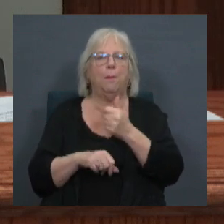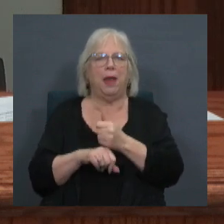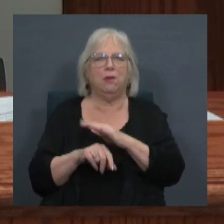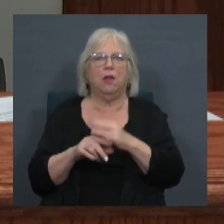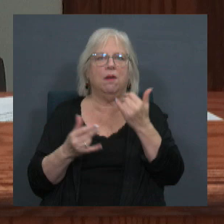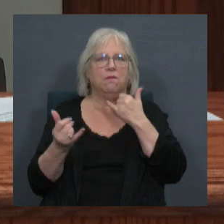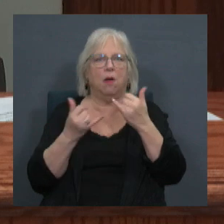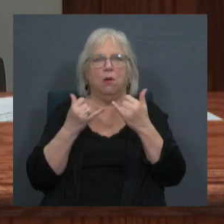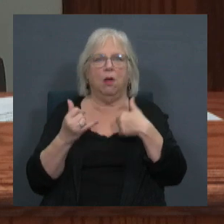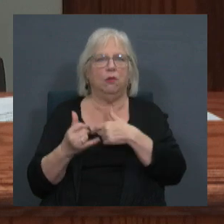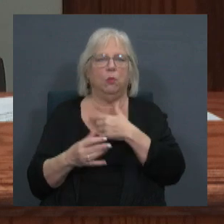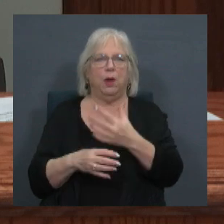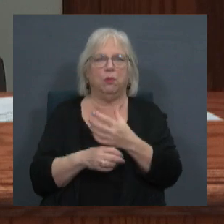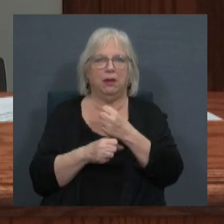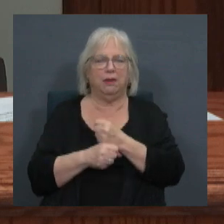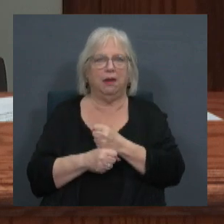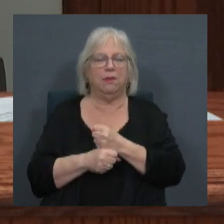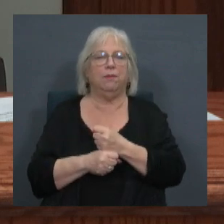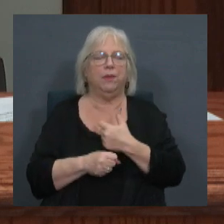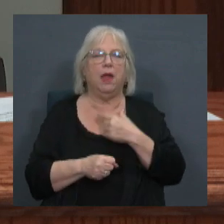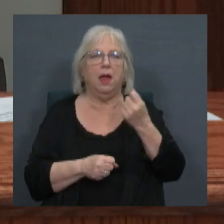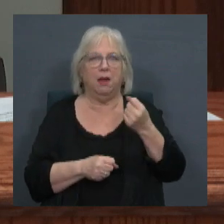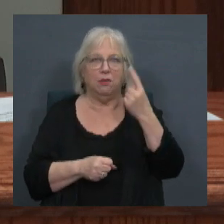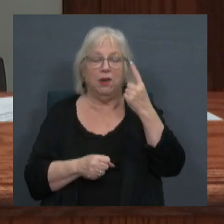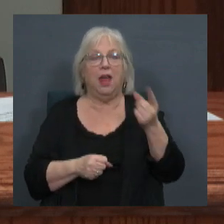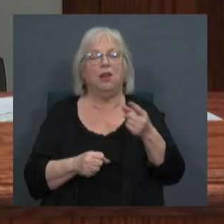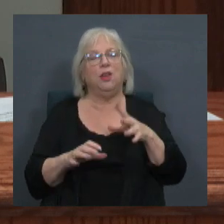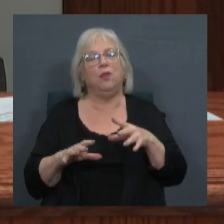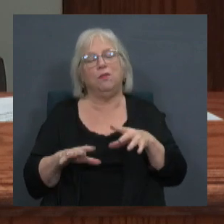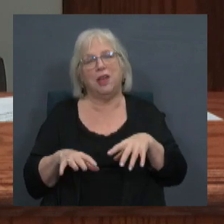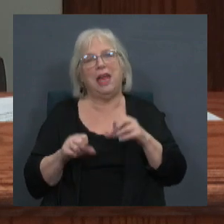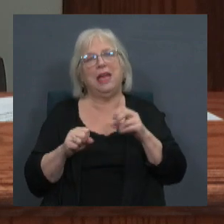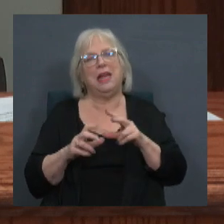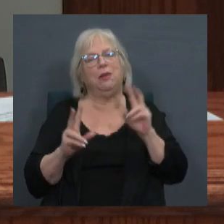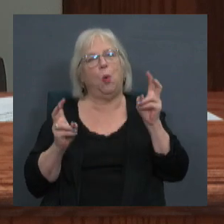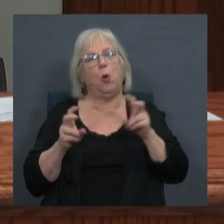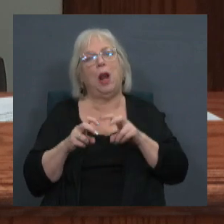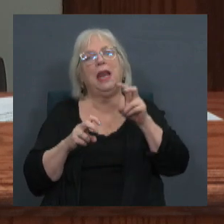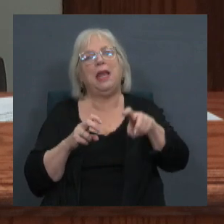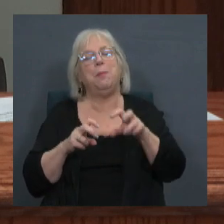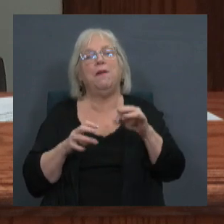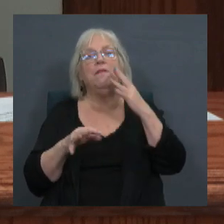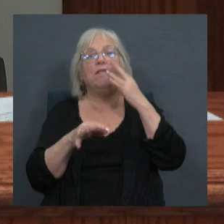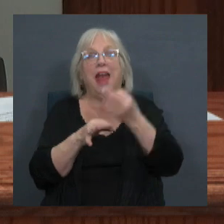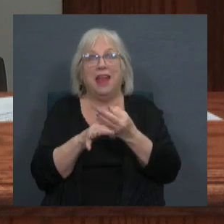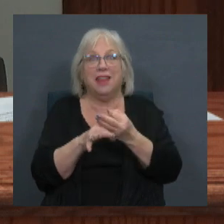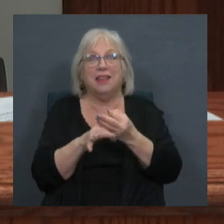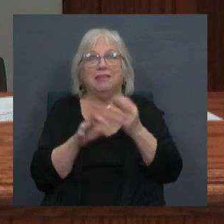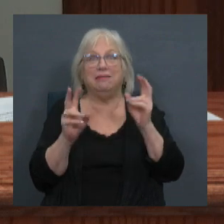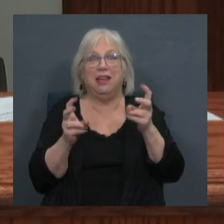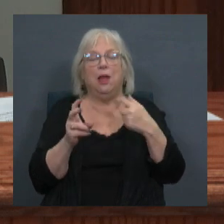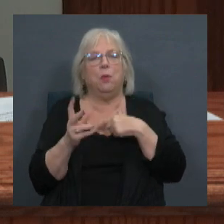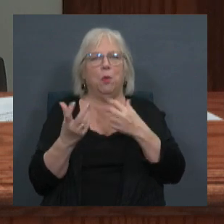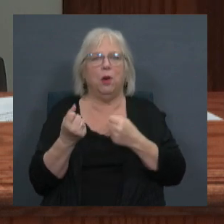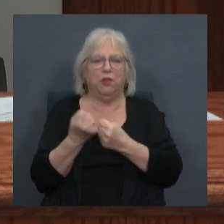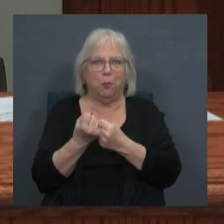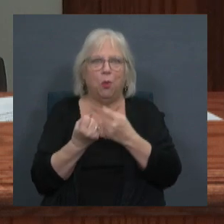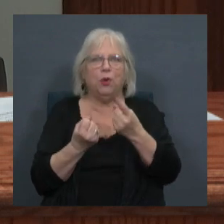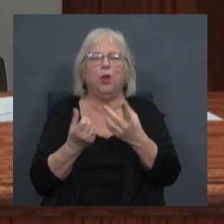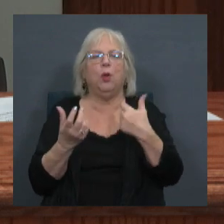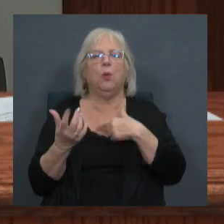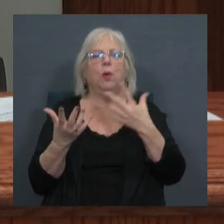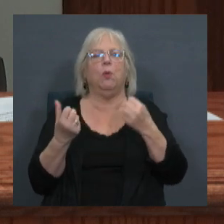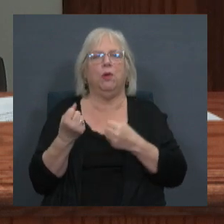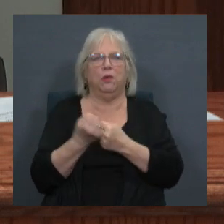we receive. I do understand you taking a leap of faith, and we want to support you, and we want to support business in the city of Little